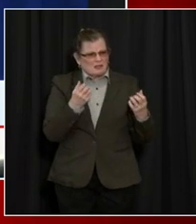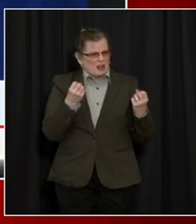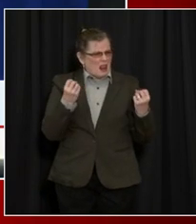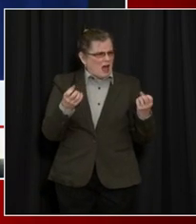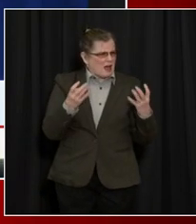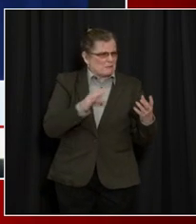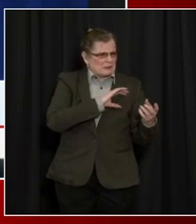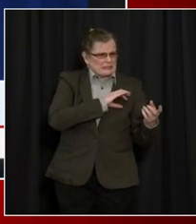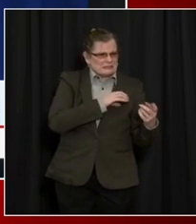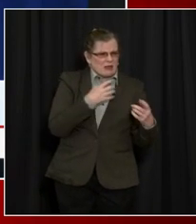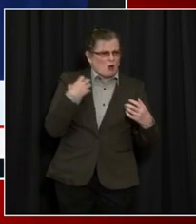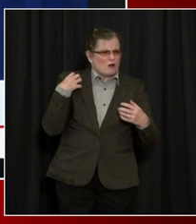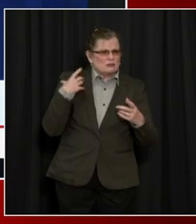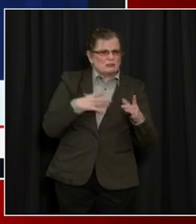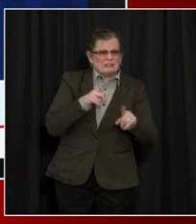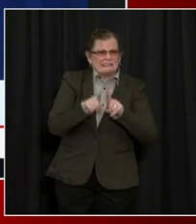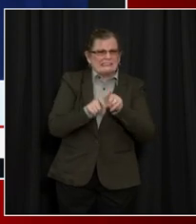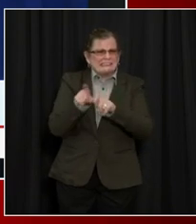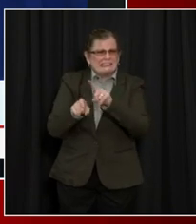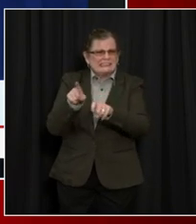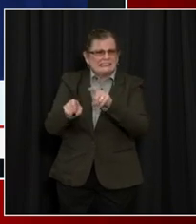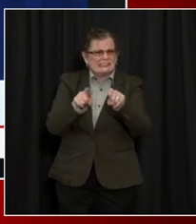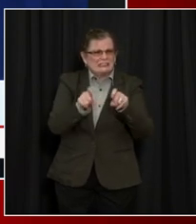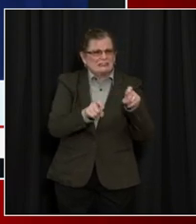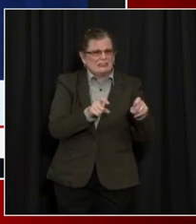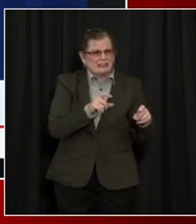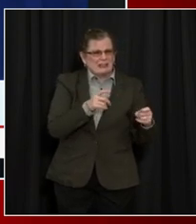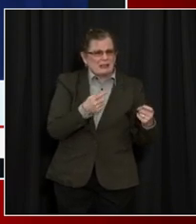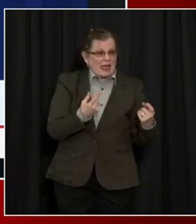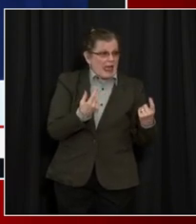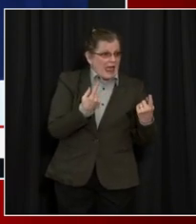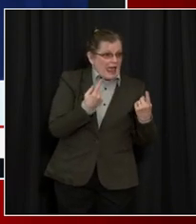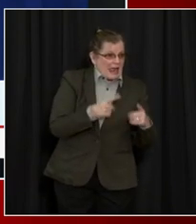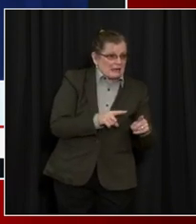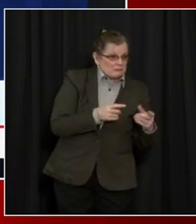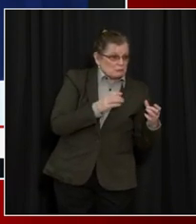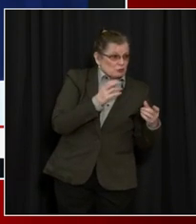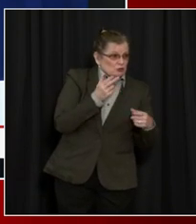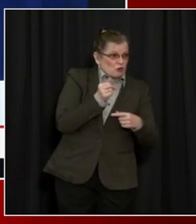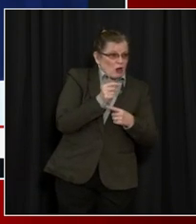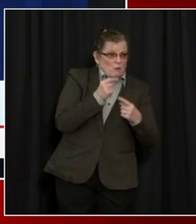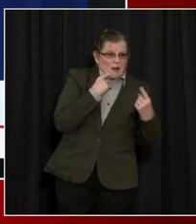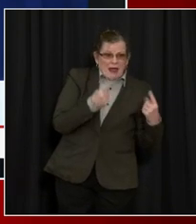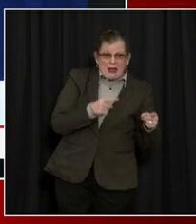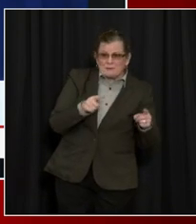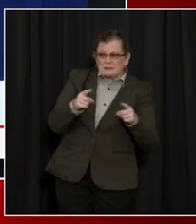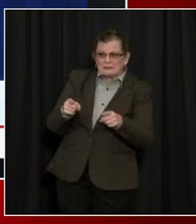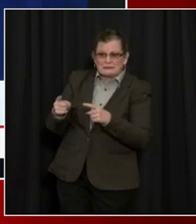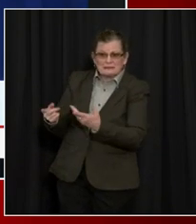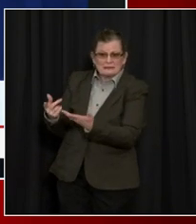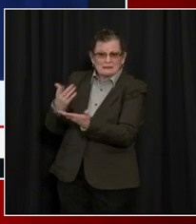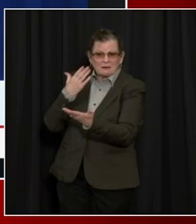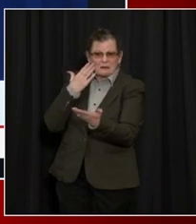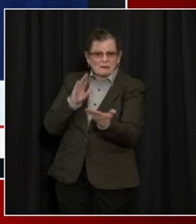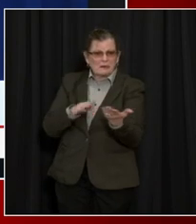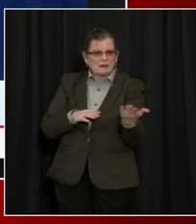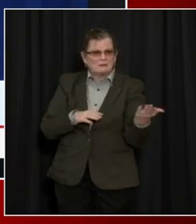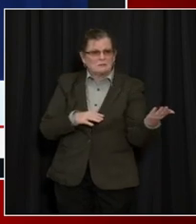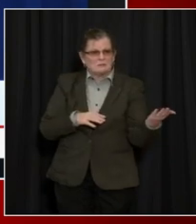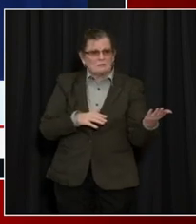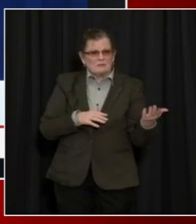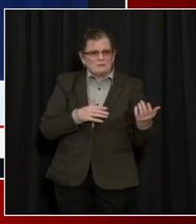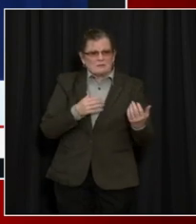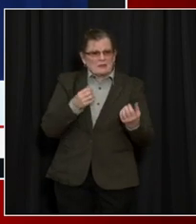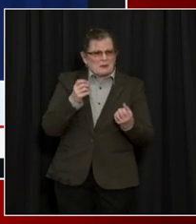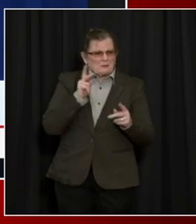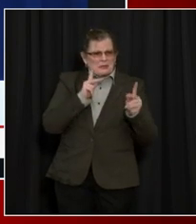any charges going to happen as a result of what happened in the store? It remains to be seen, Sam. You know, being unruly is not against the law. If